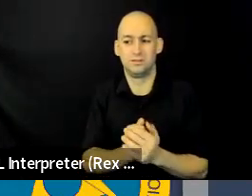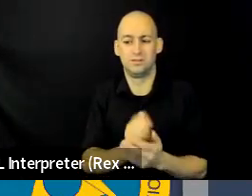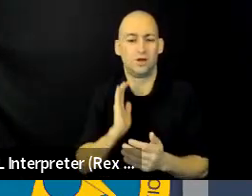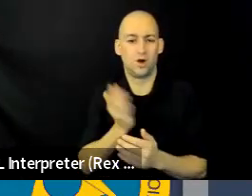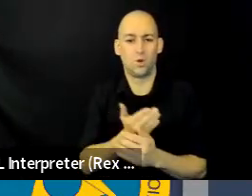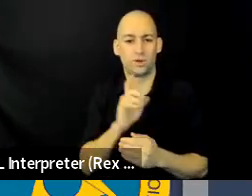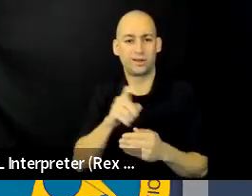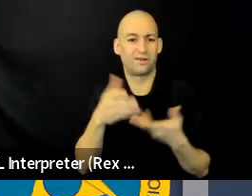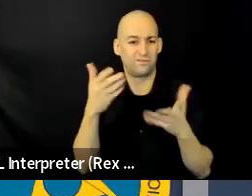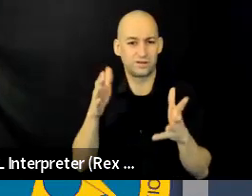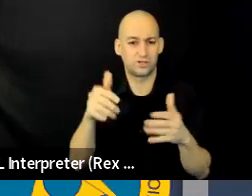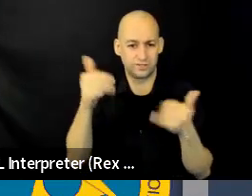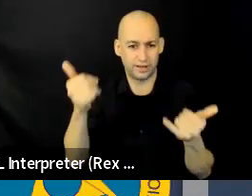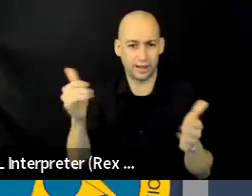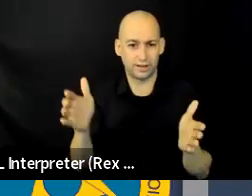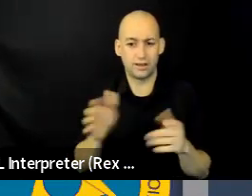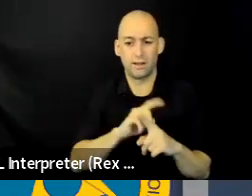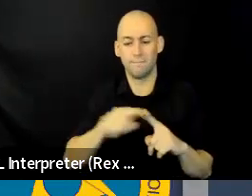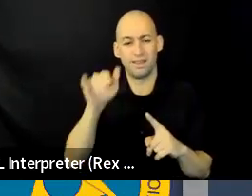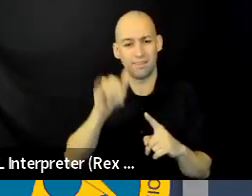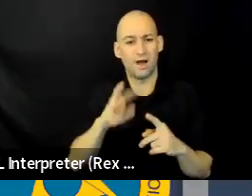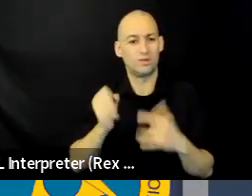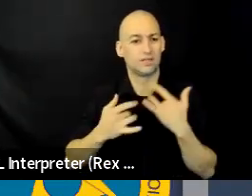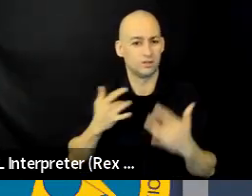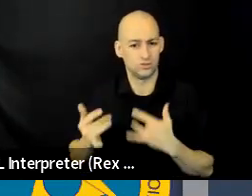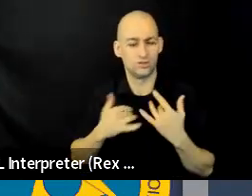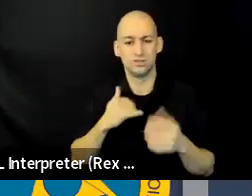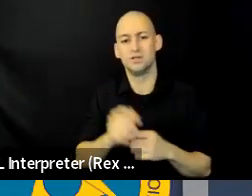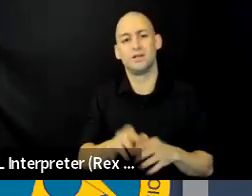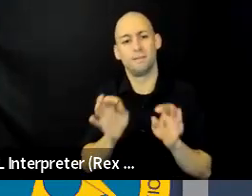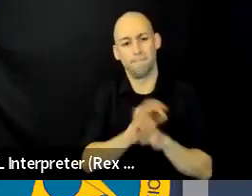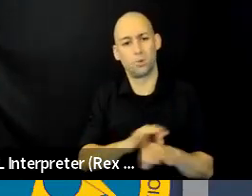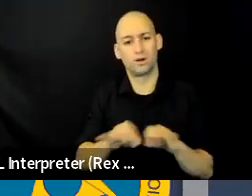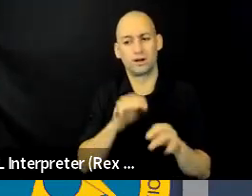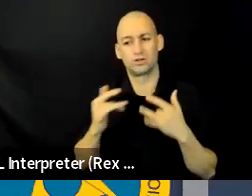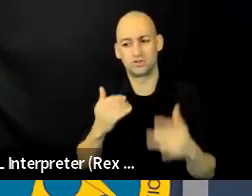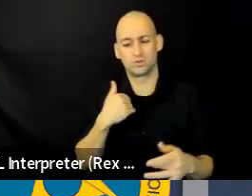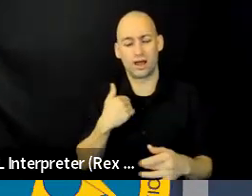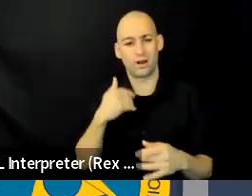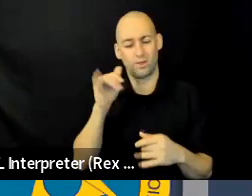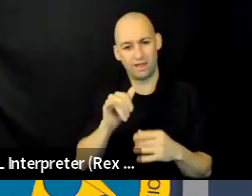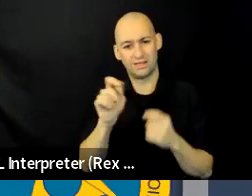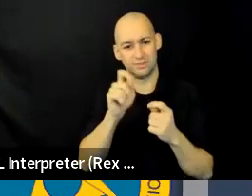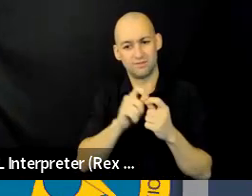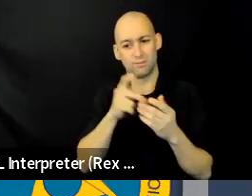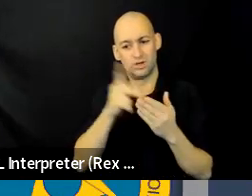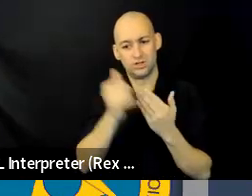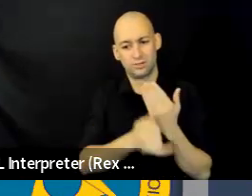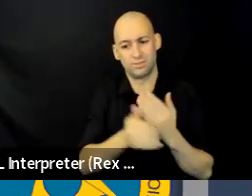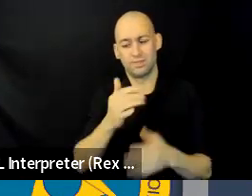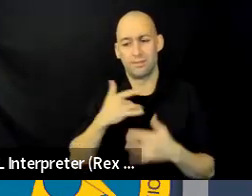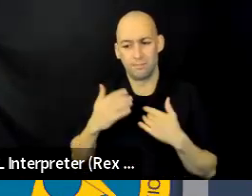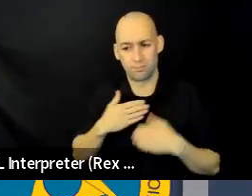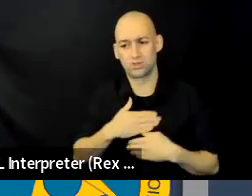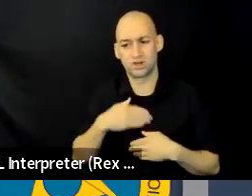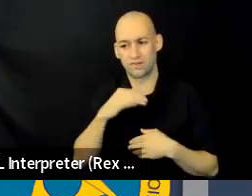we need to get through today, but those were the main problems I had with this particular project. Yeah, I appreciate that. Thank you. And the price